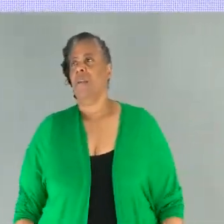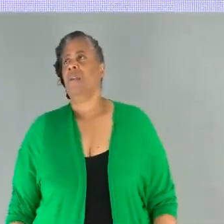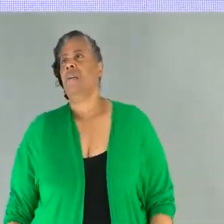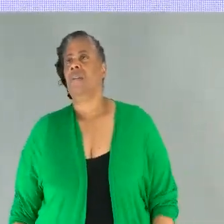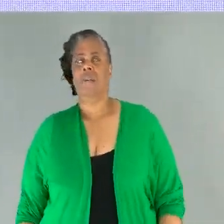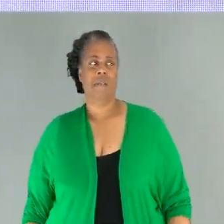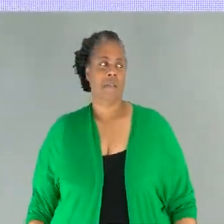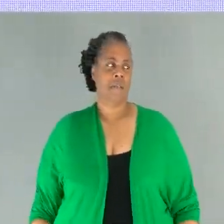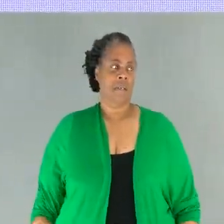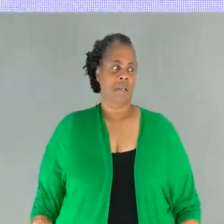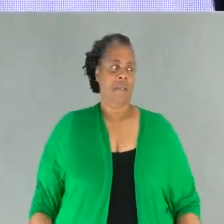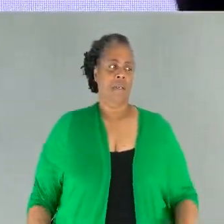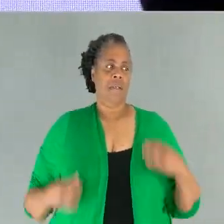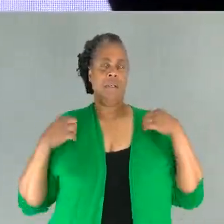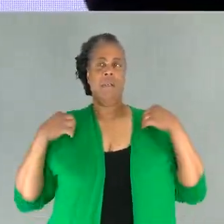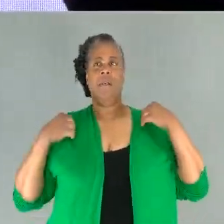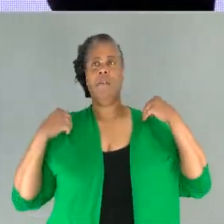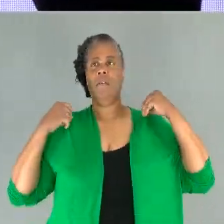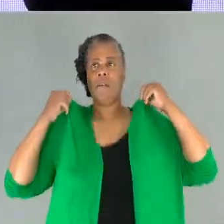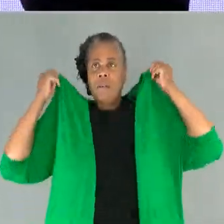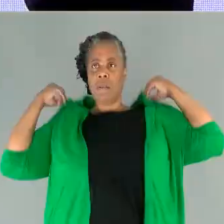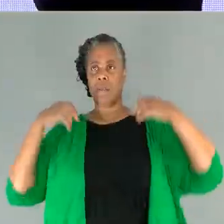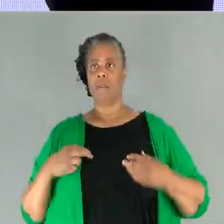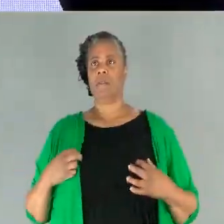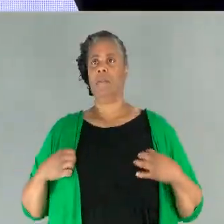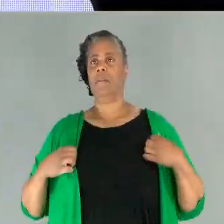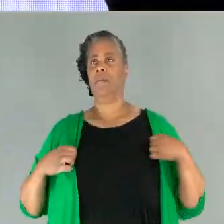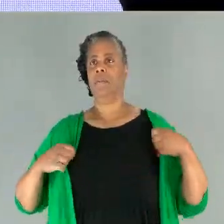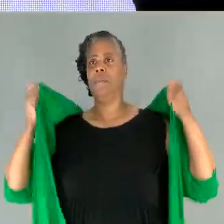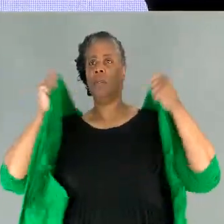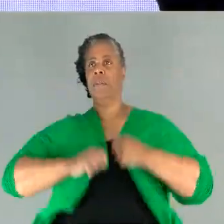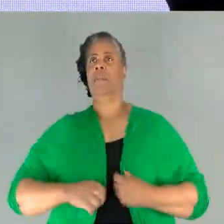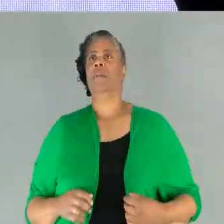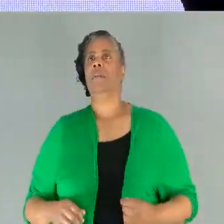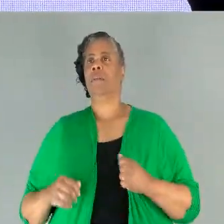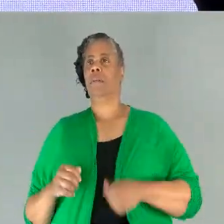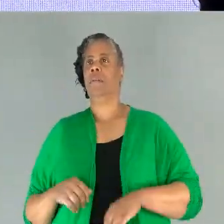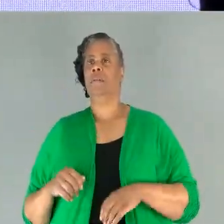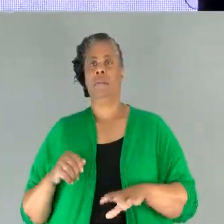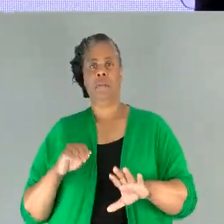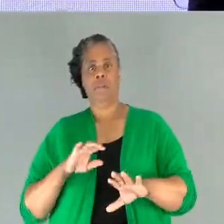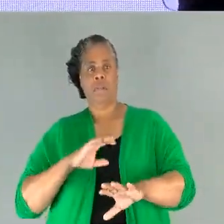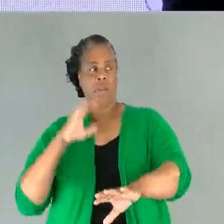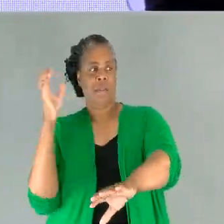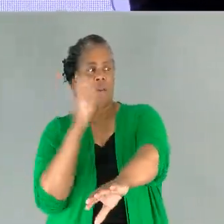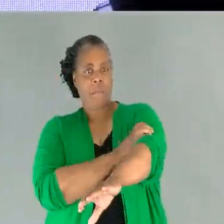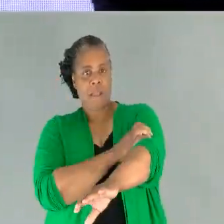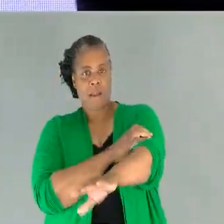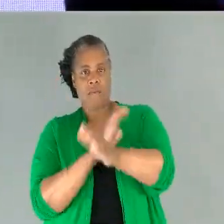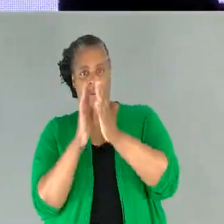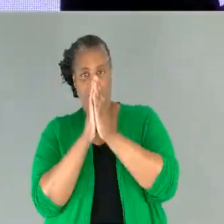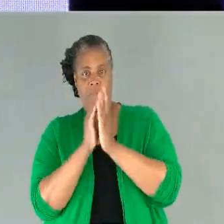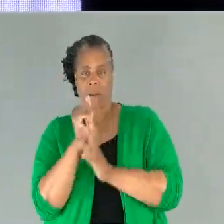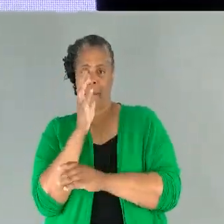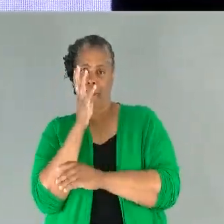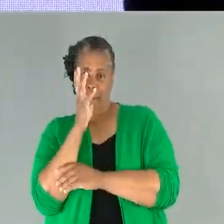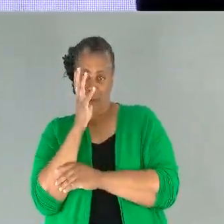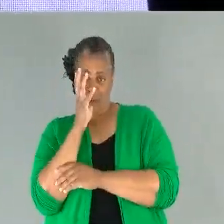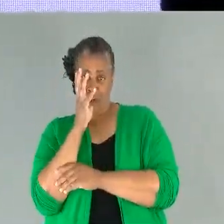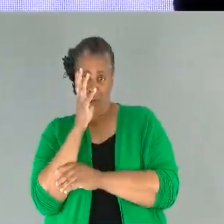because the power of a praying mother is a praying mother